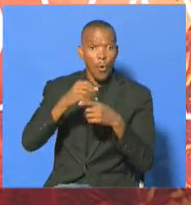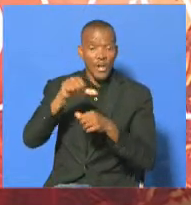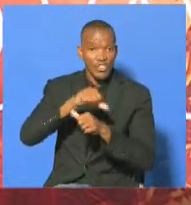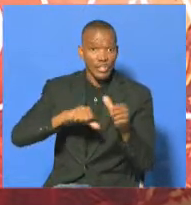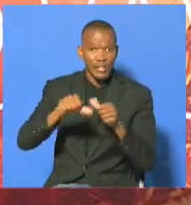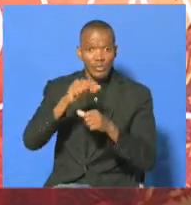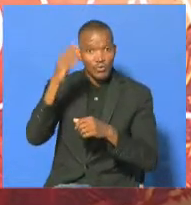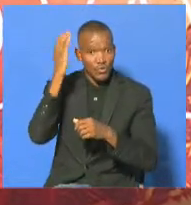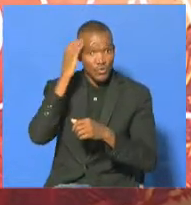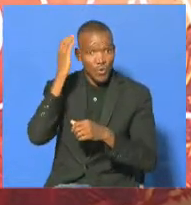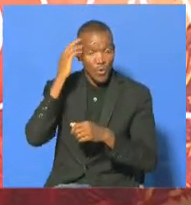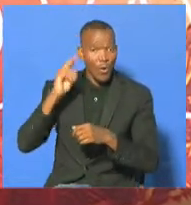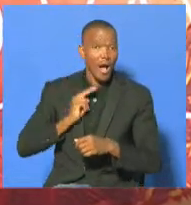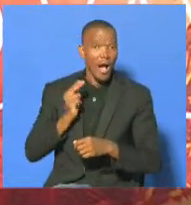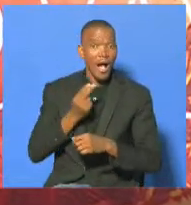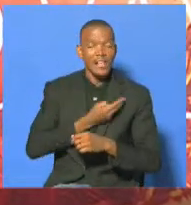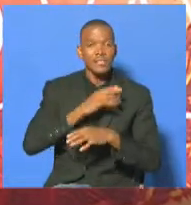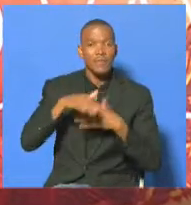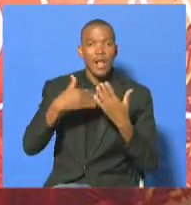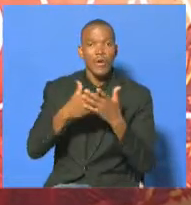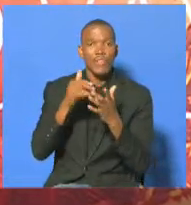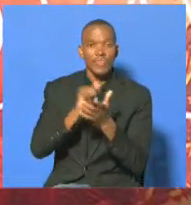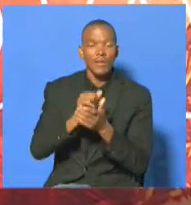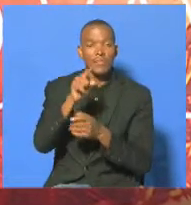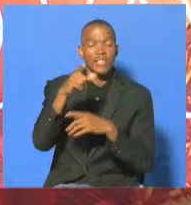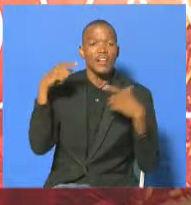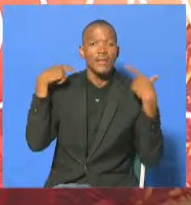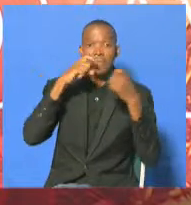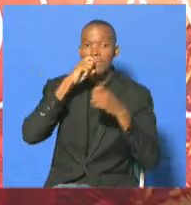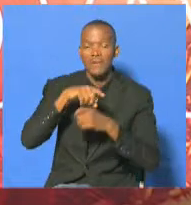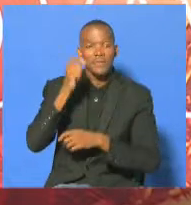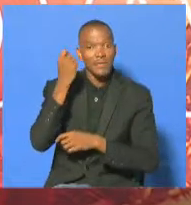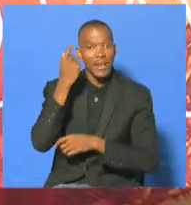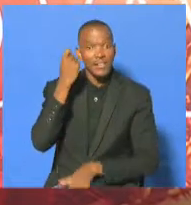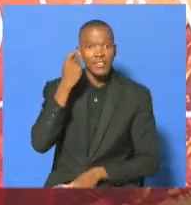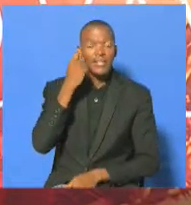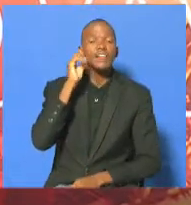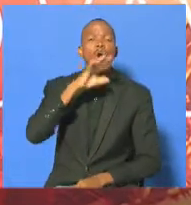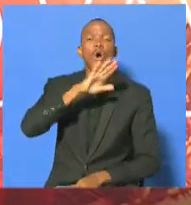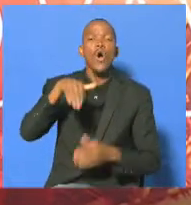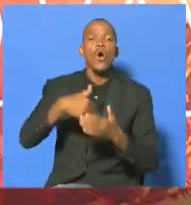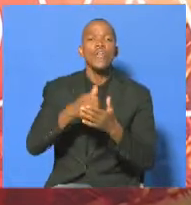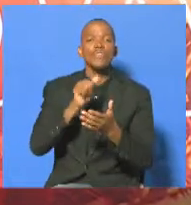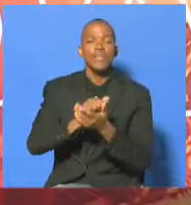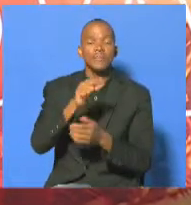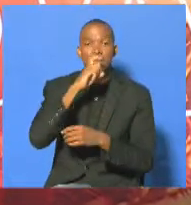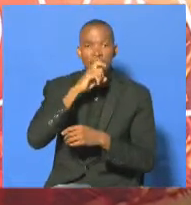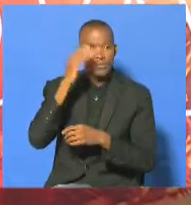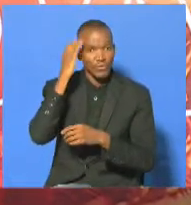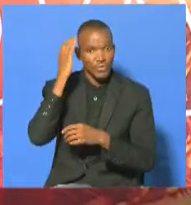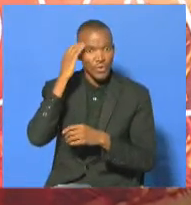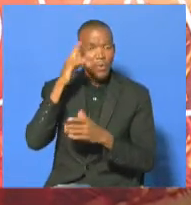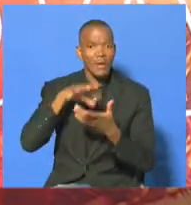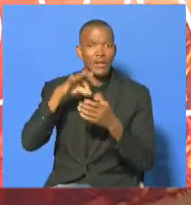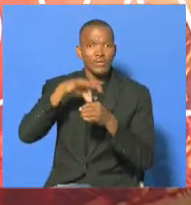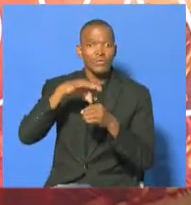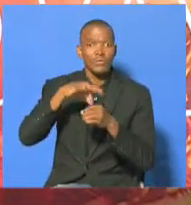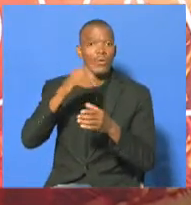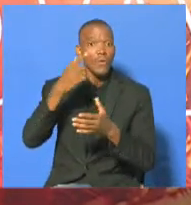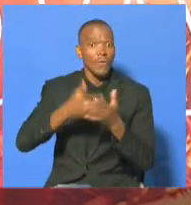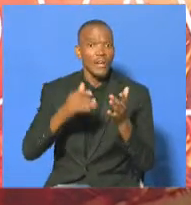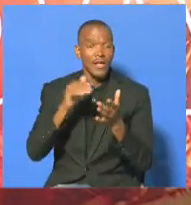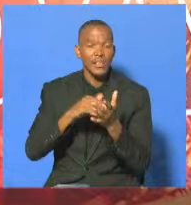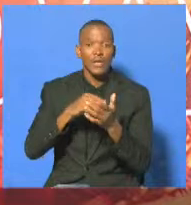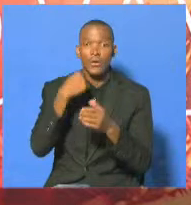really organization, a busa relates or a vitaloganye, but they have a top of it or a top of party in Tinja,